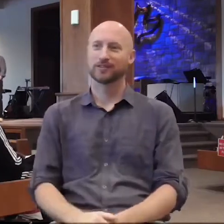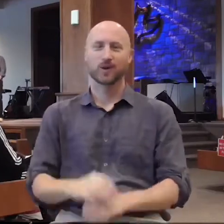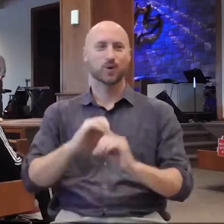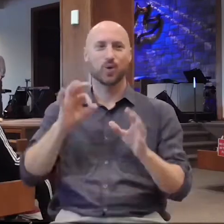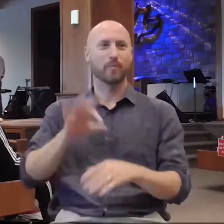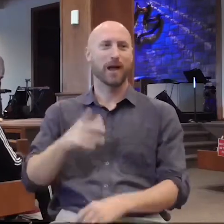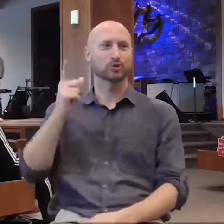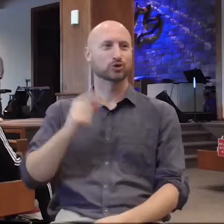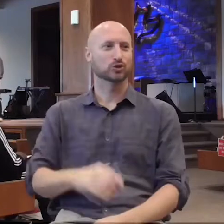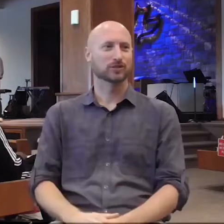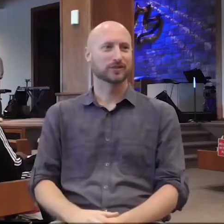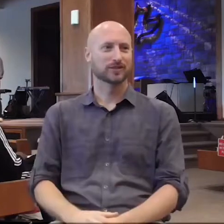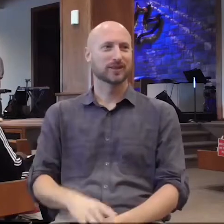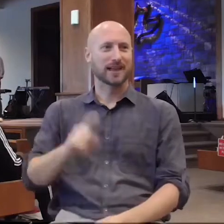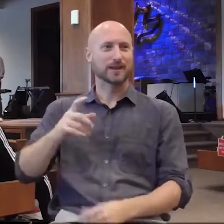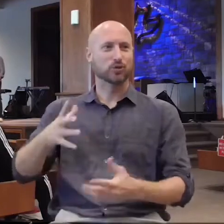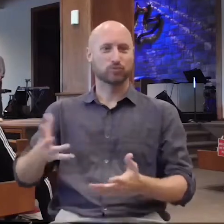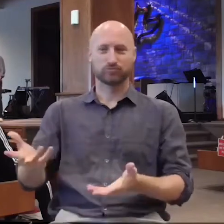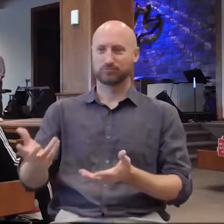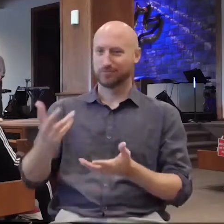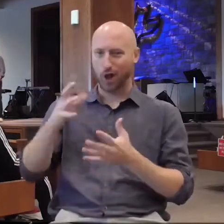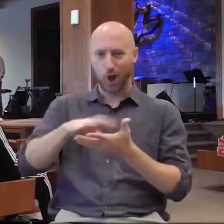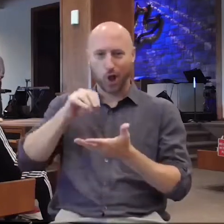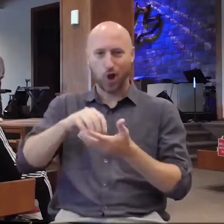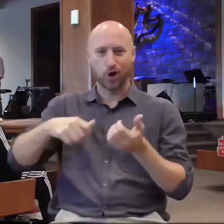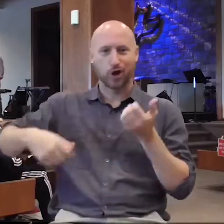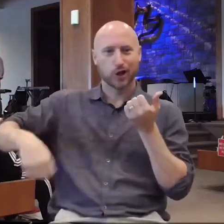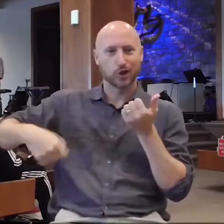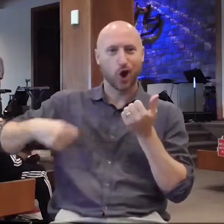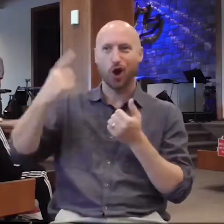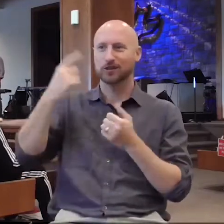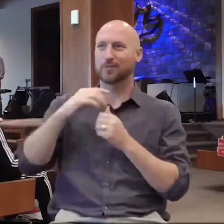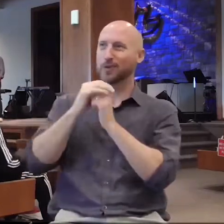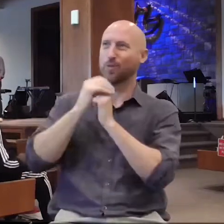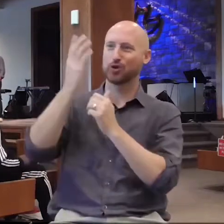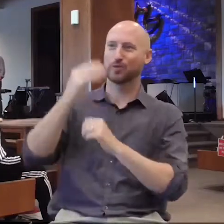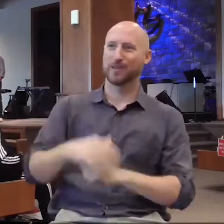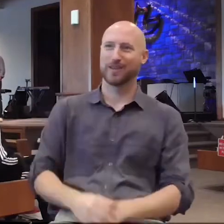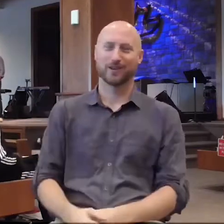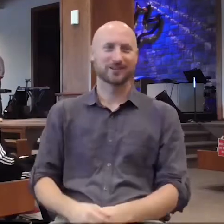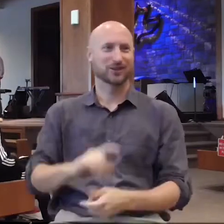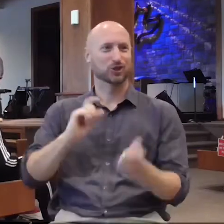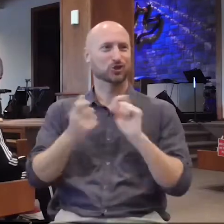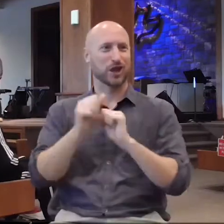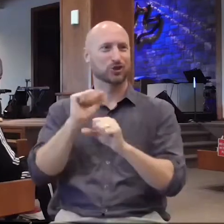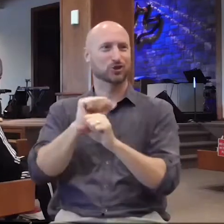Pick up my guitar, maybe I'll get to be a worship leader again. Be great. They have those.